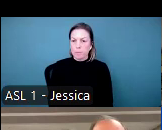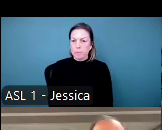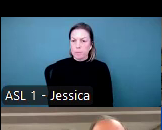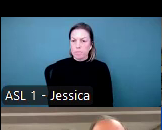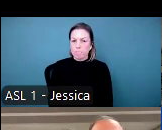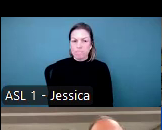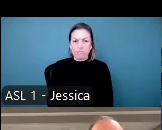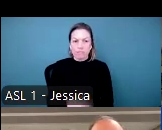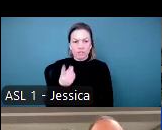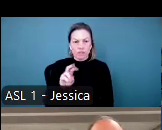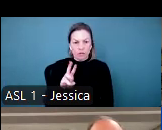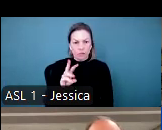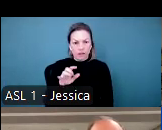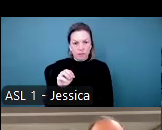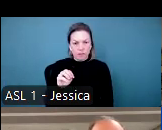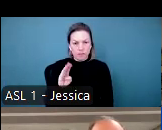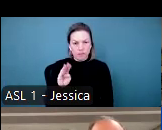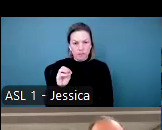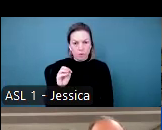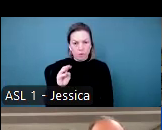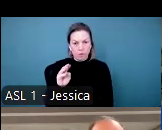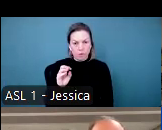Dr. William Wolby, Here.